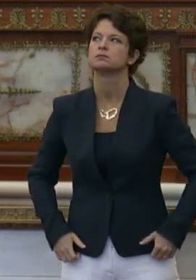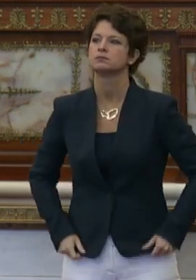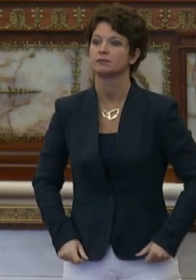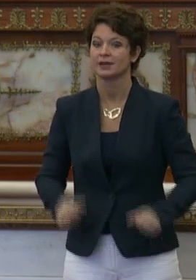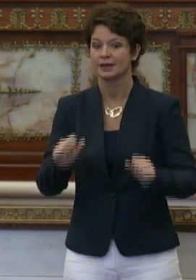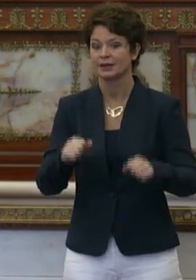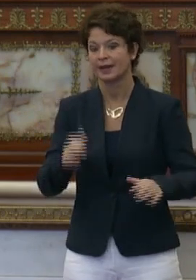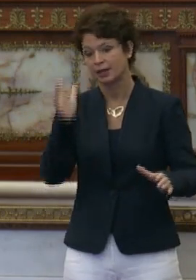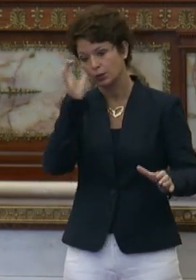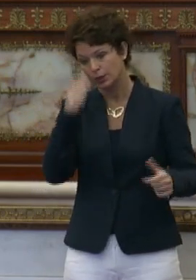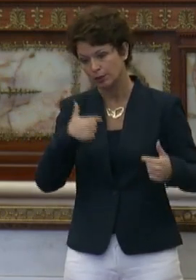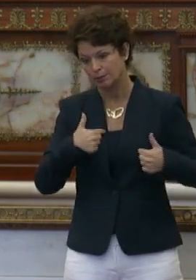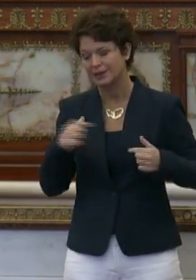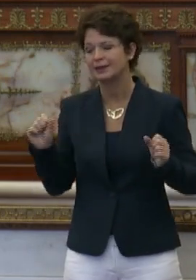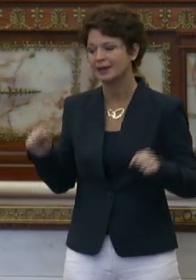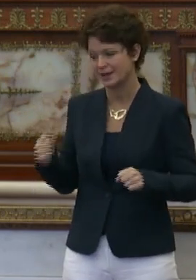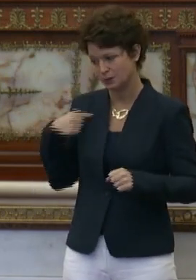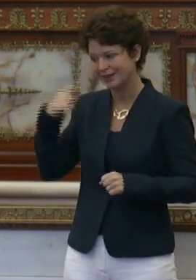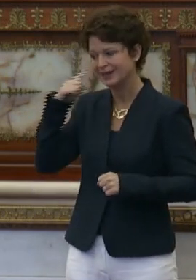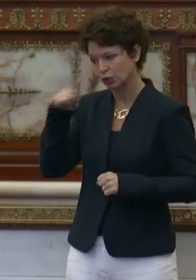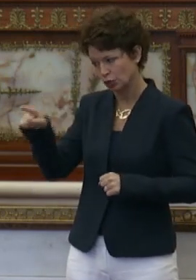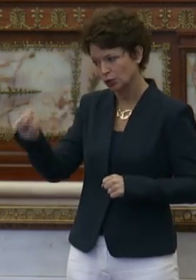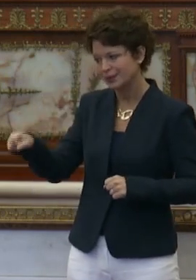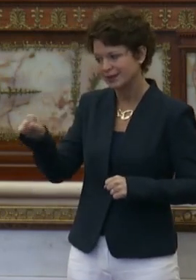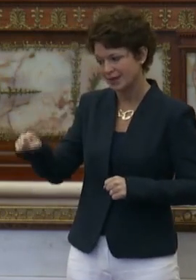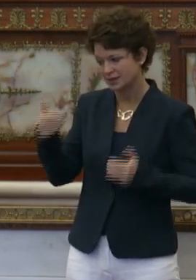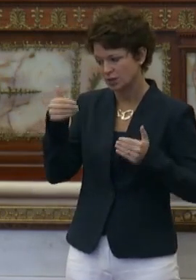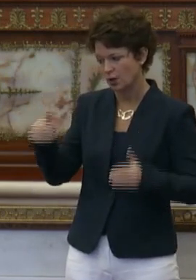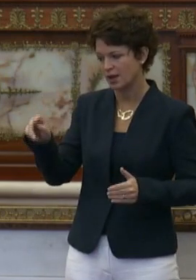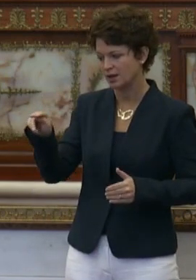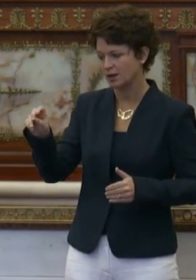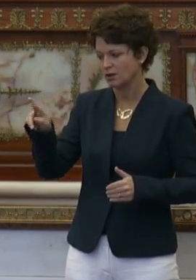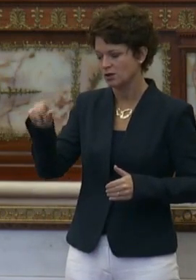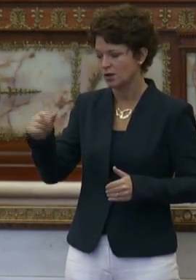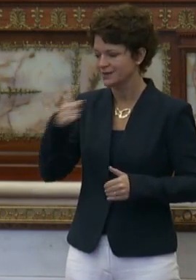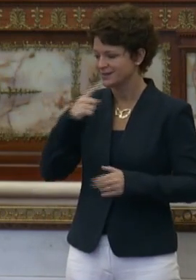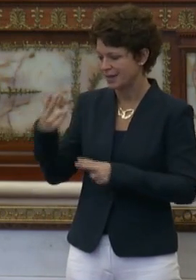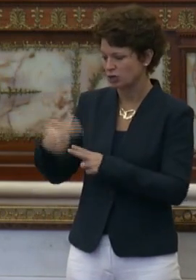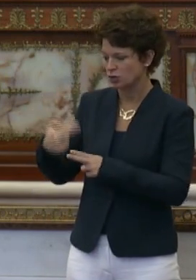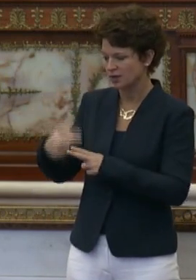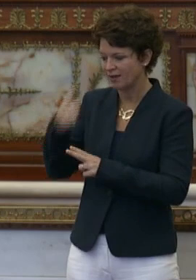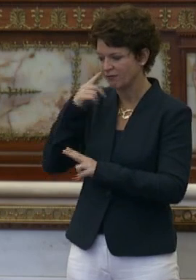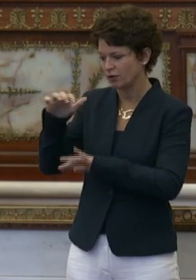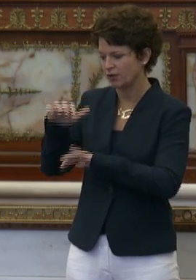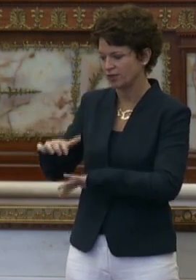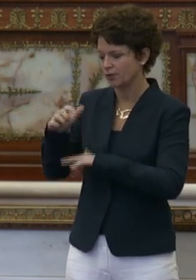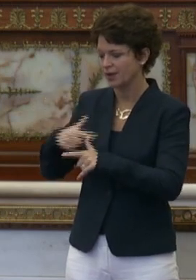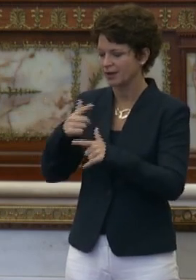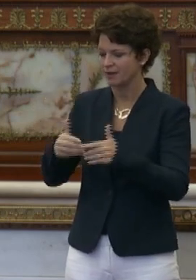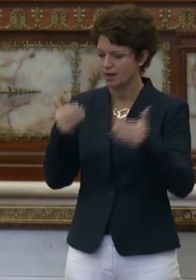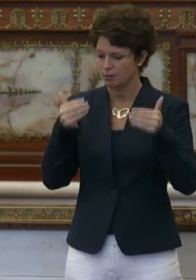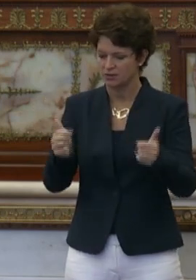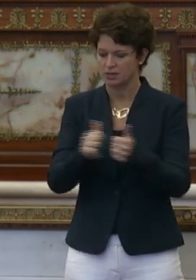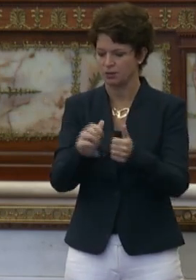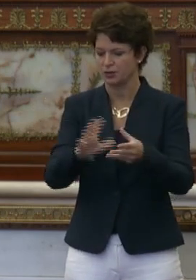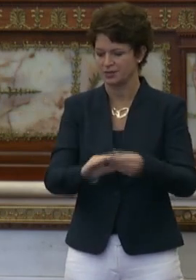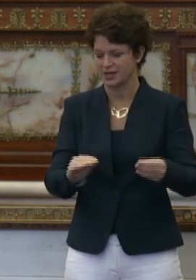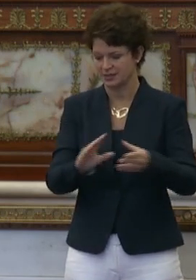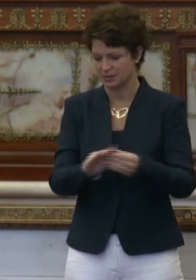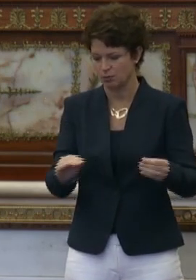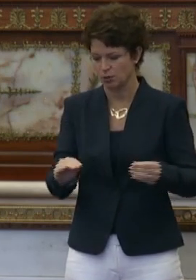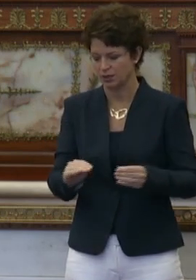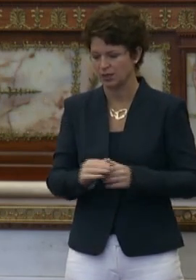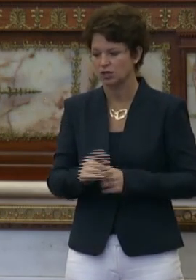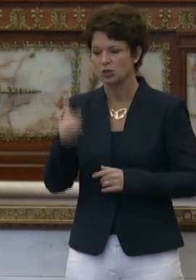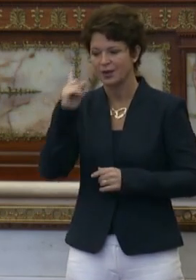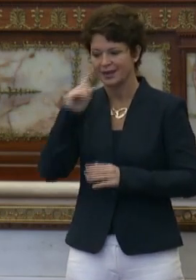Can you hear me? Yes, we can hear you, Nora. Listen, Nora, state your name for the record and then proceed with your testimony. You'll